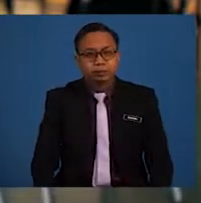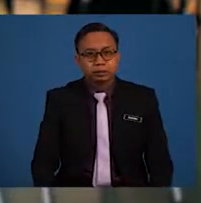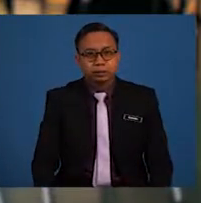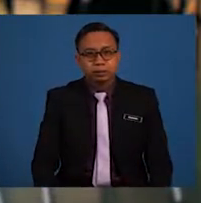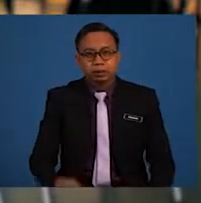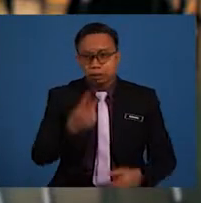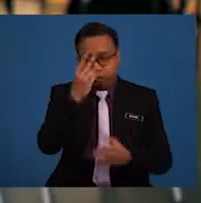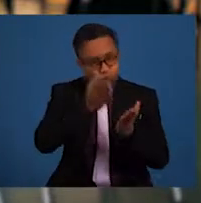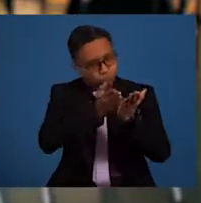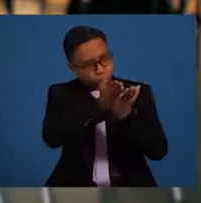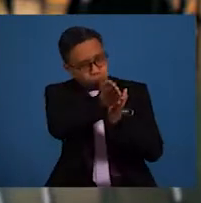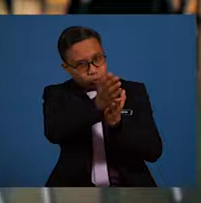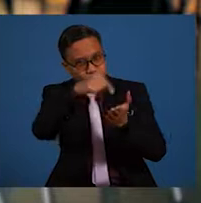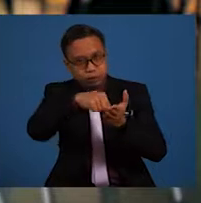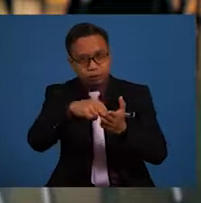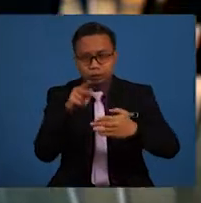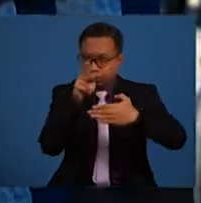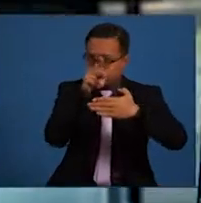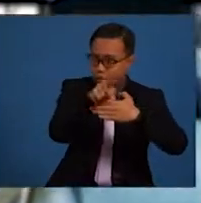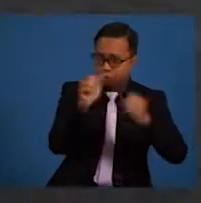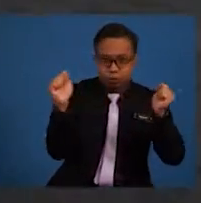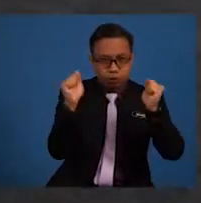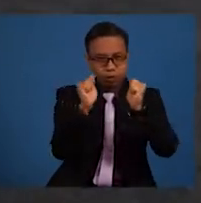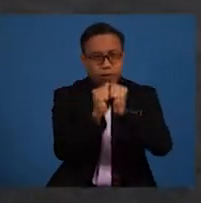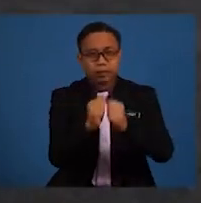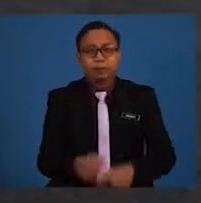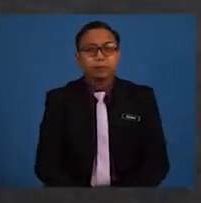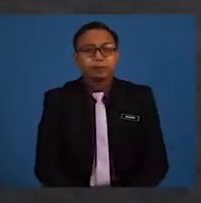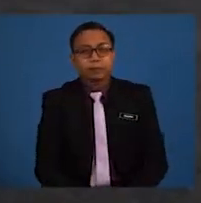we go through this punctuation together?